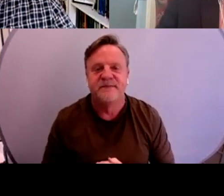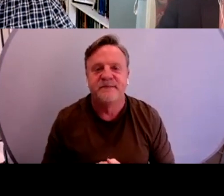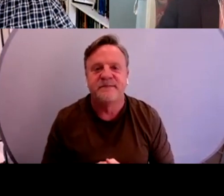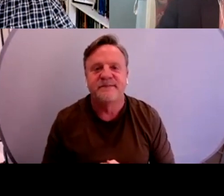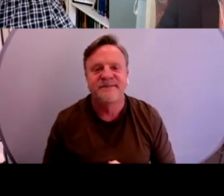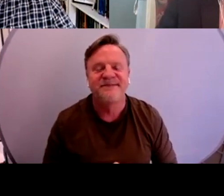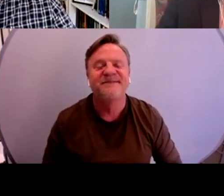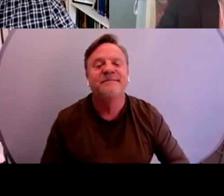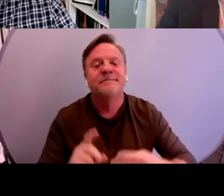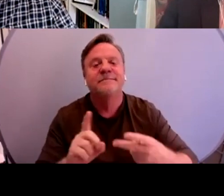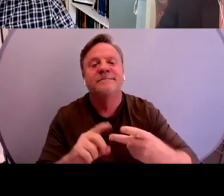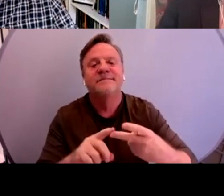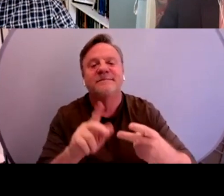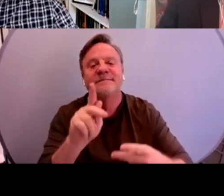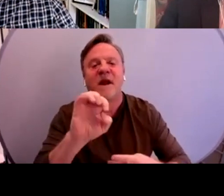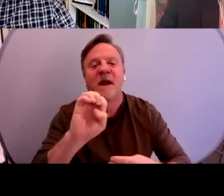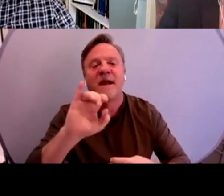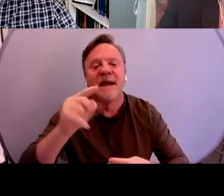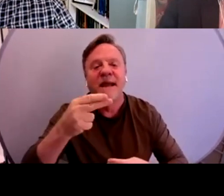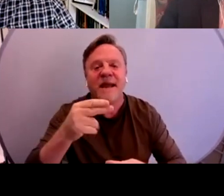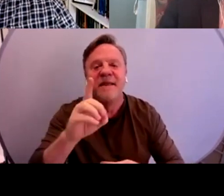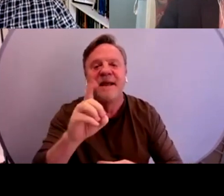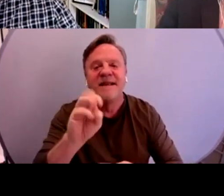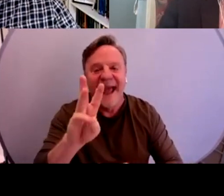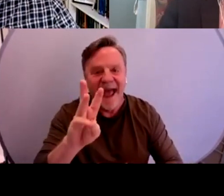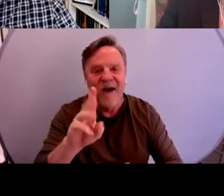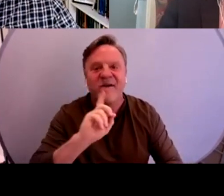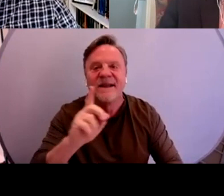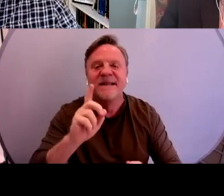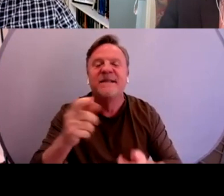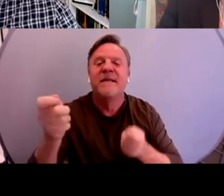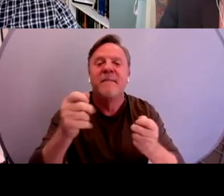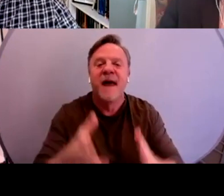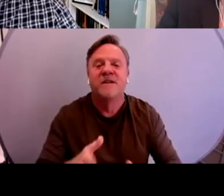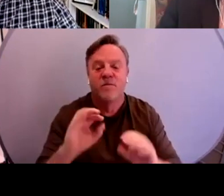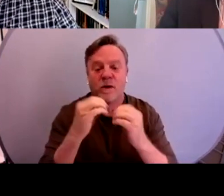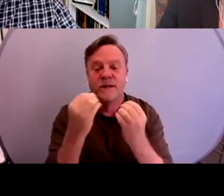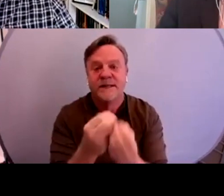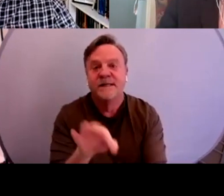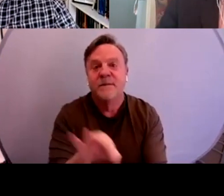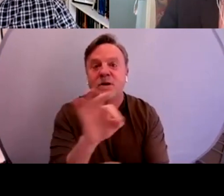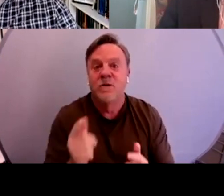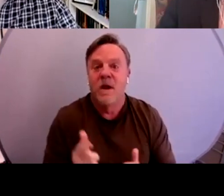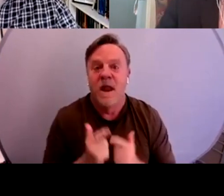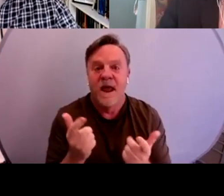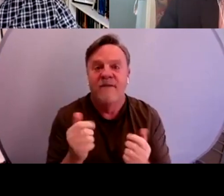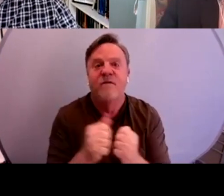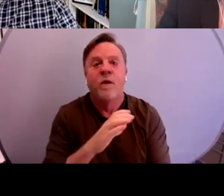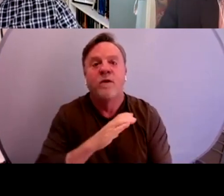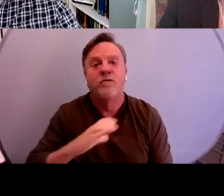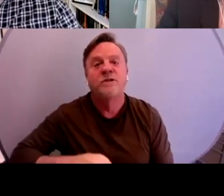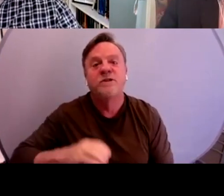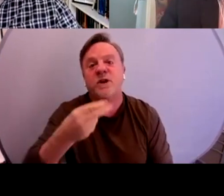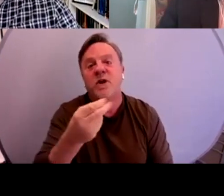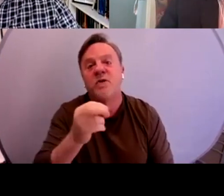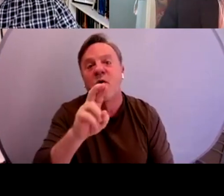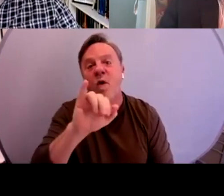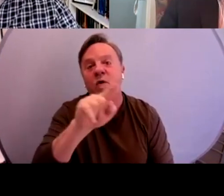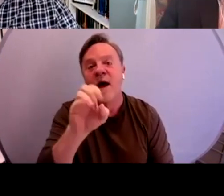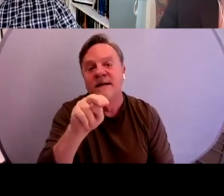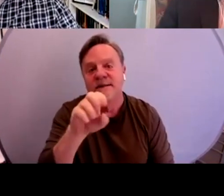Next, Keith Dow serves as the manager of organizational and spiritual life with Christian Horizons.